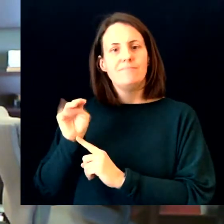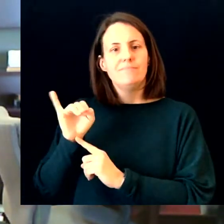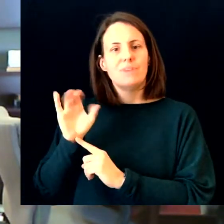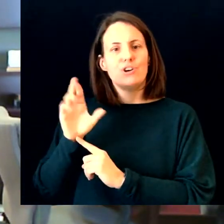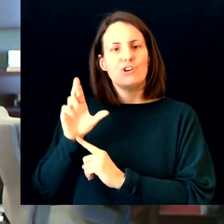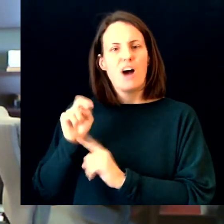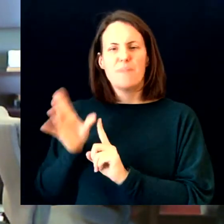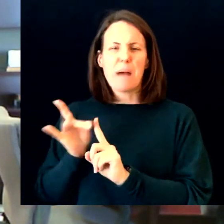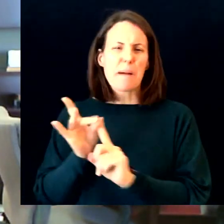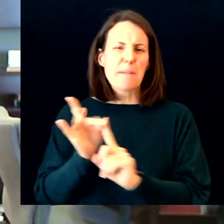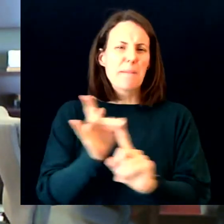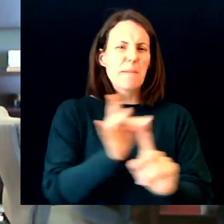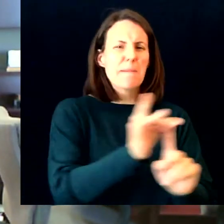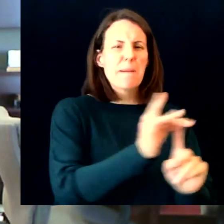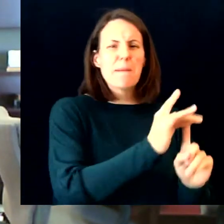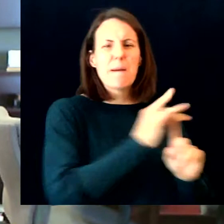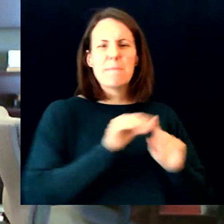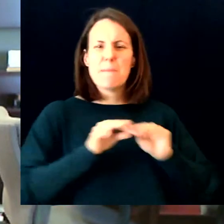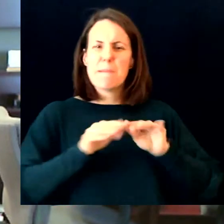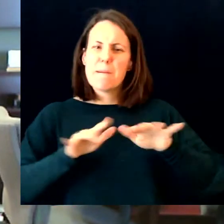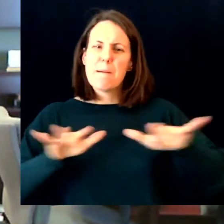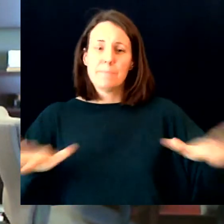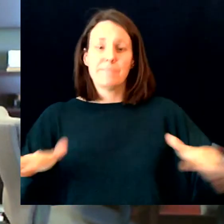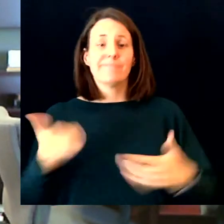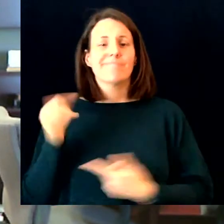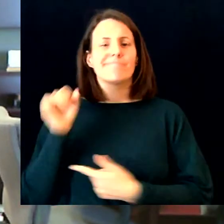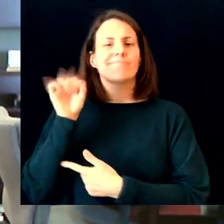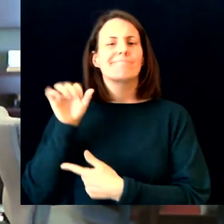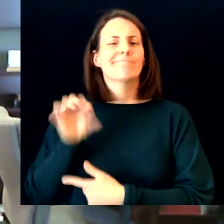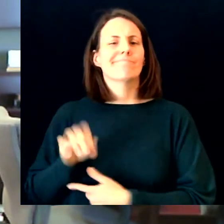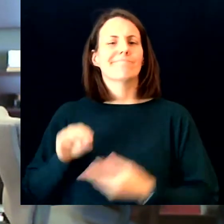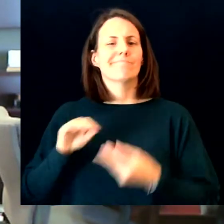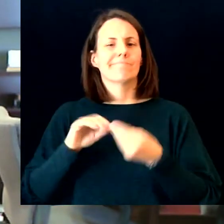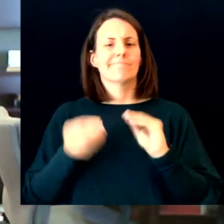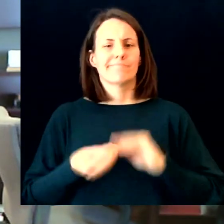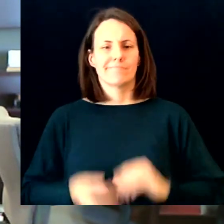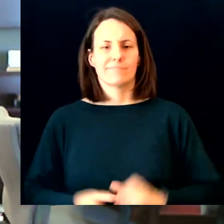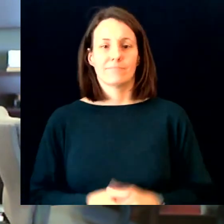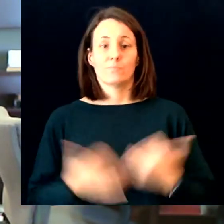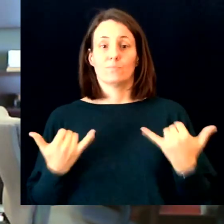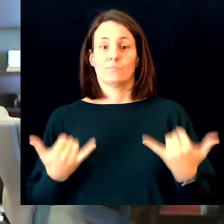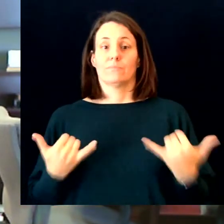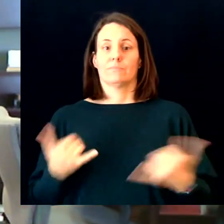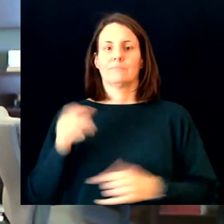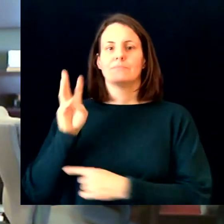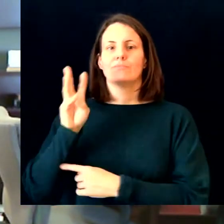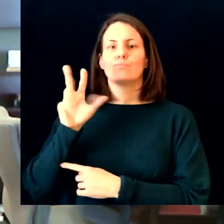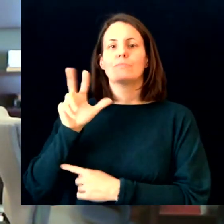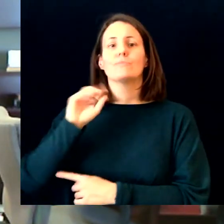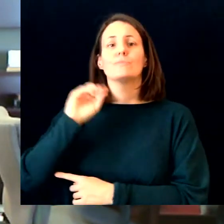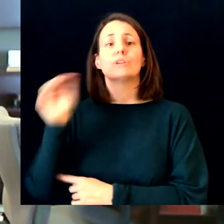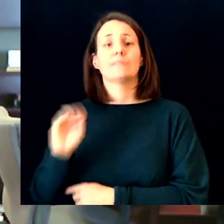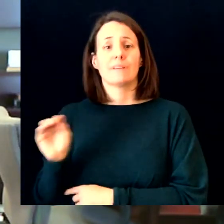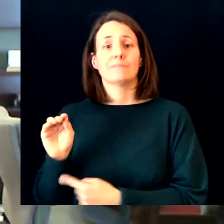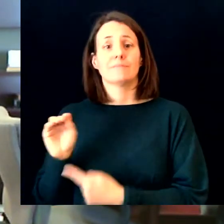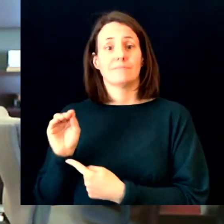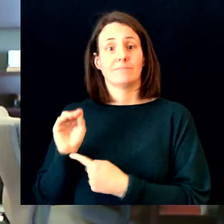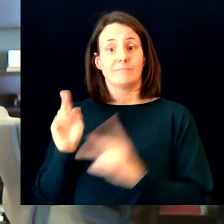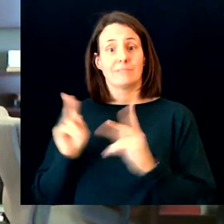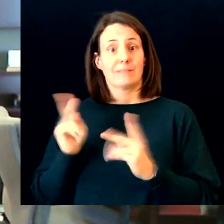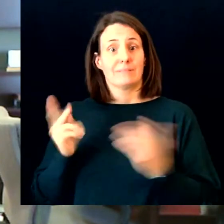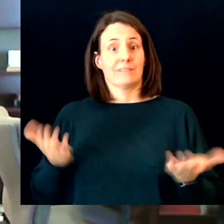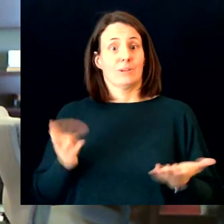trends. As of today, 63% of Wisconsinites have at least one dose of the COVID-19 vaccine,